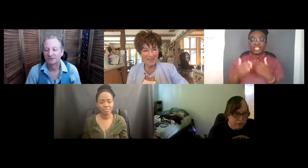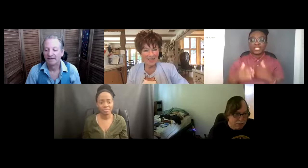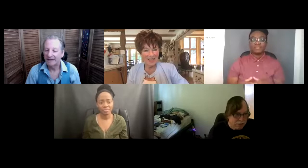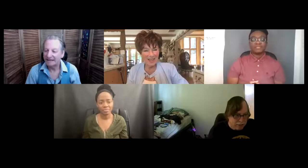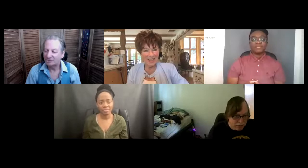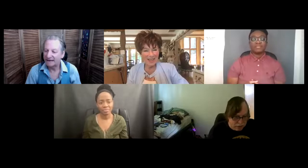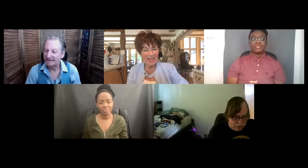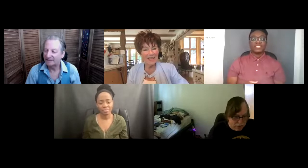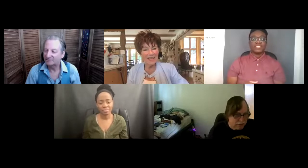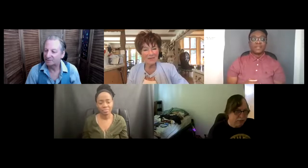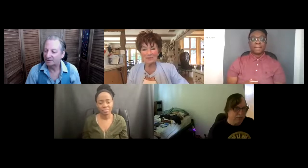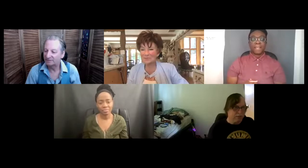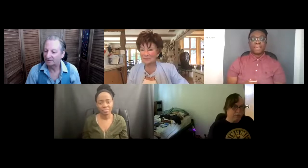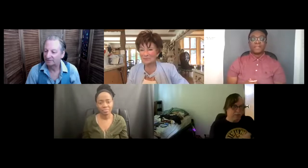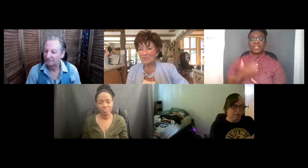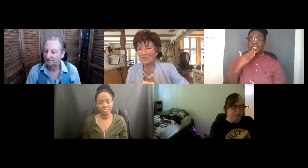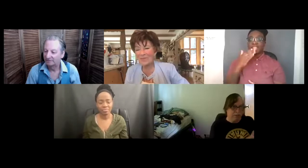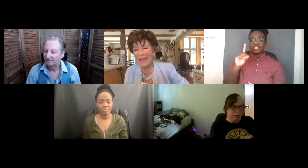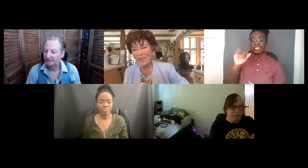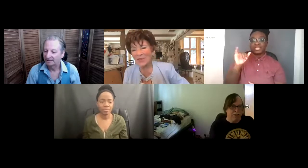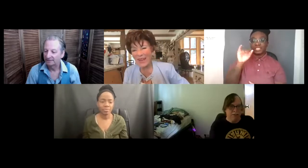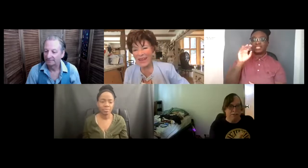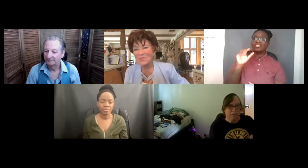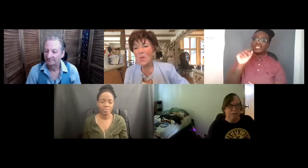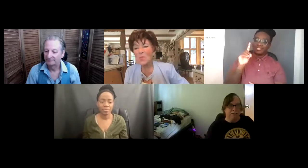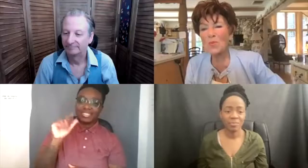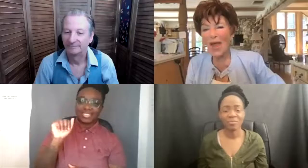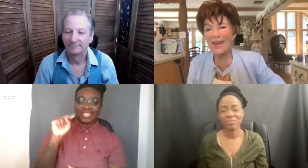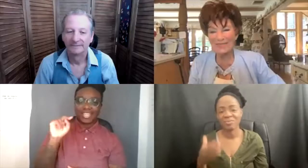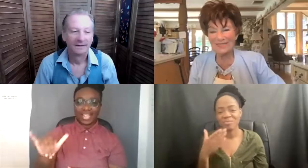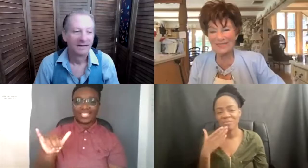coaster. Thank you, Danny. That was wonderful. Thank you, Danny.